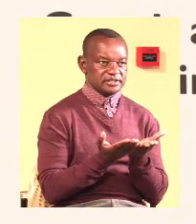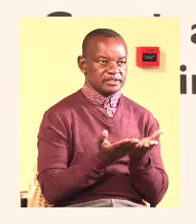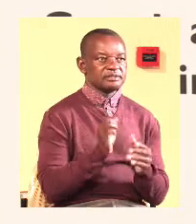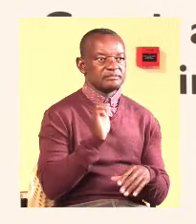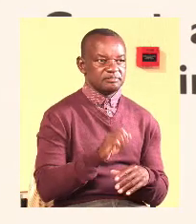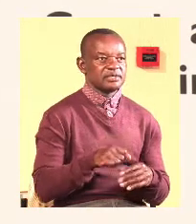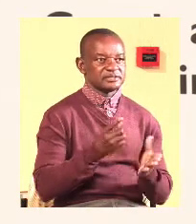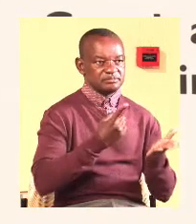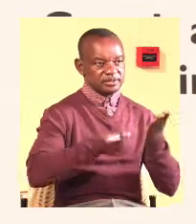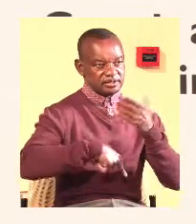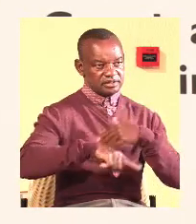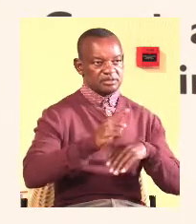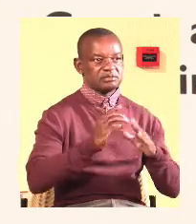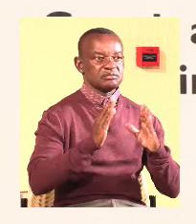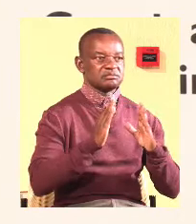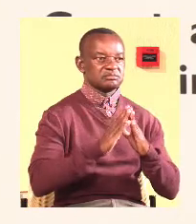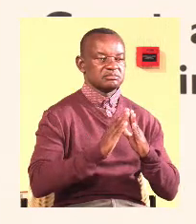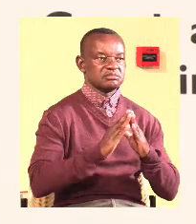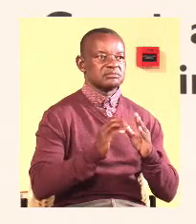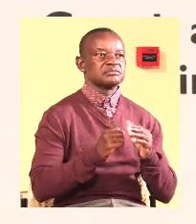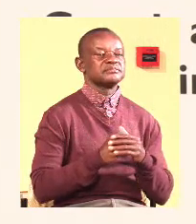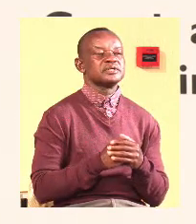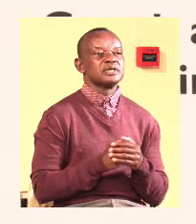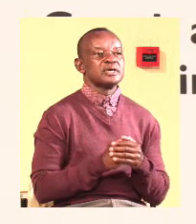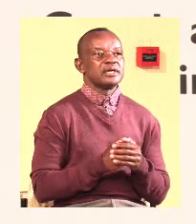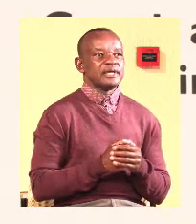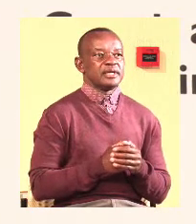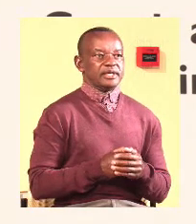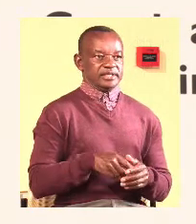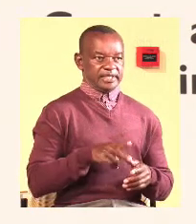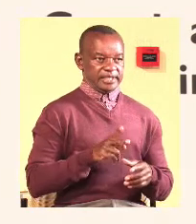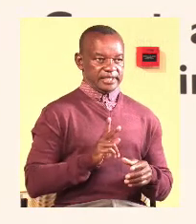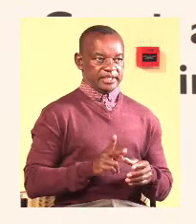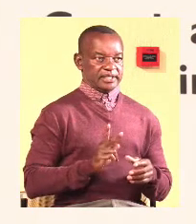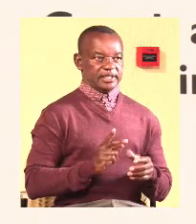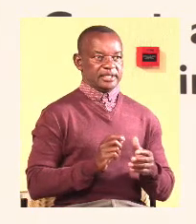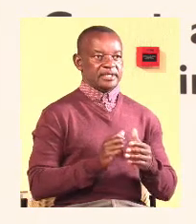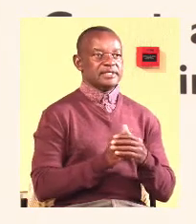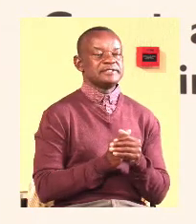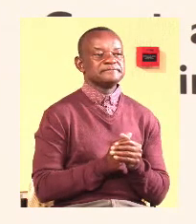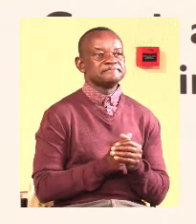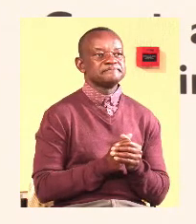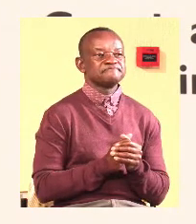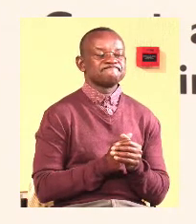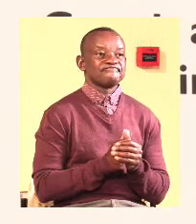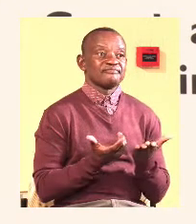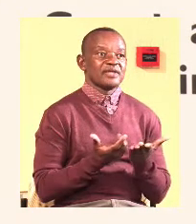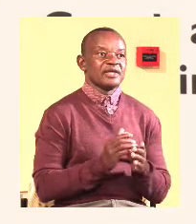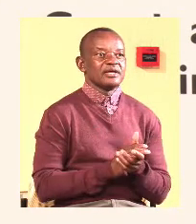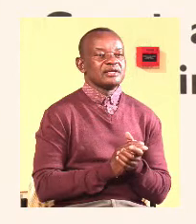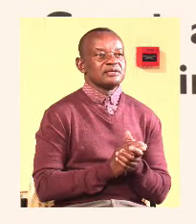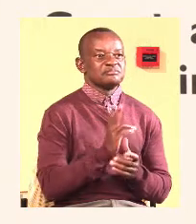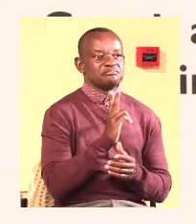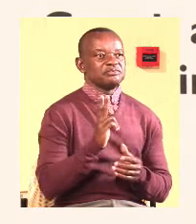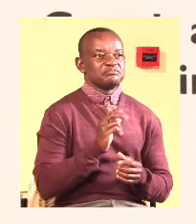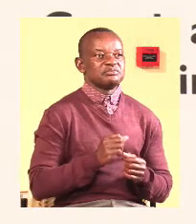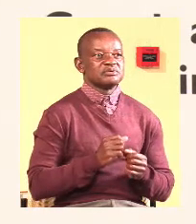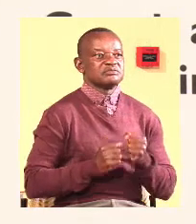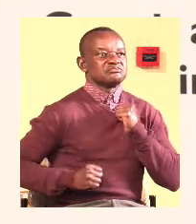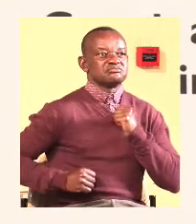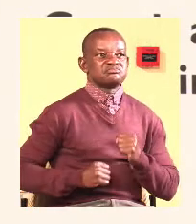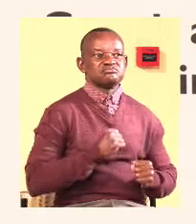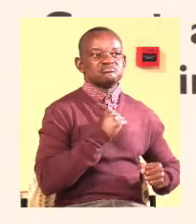and wherein it also entails that then people that are doing physical exercise, it's also make provision for that. However,